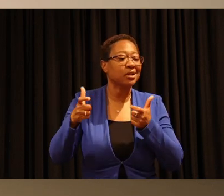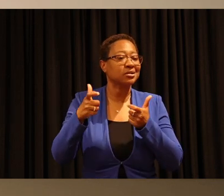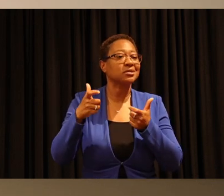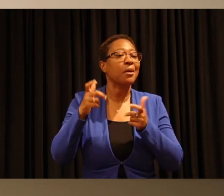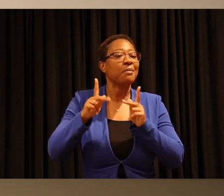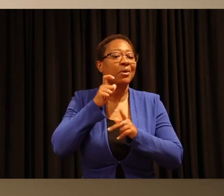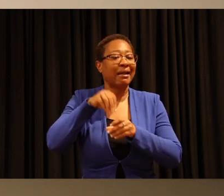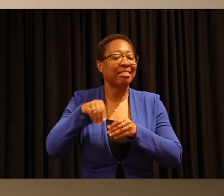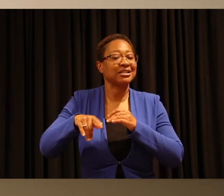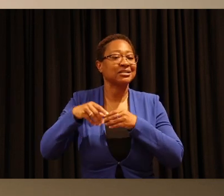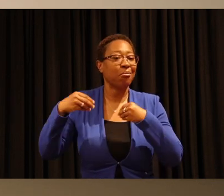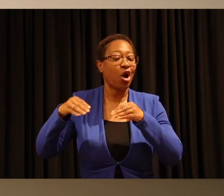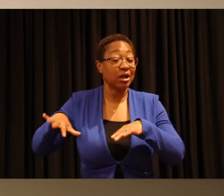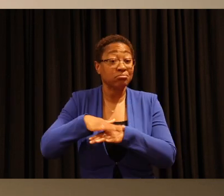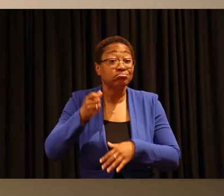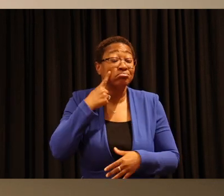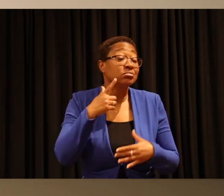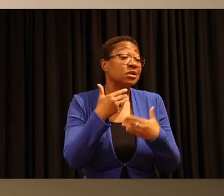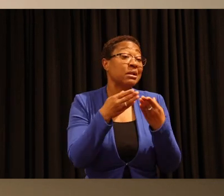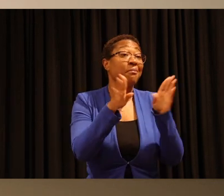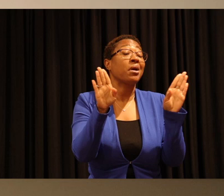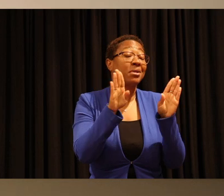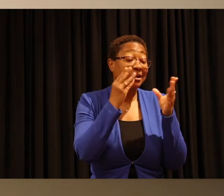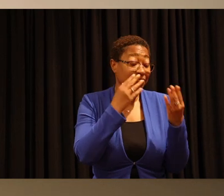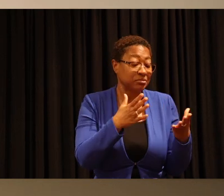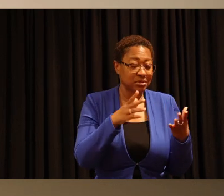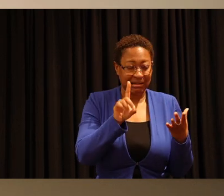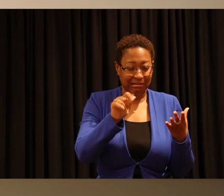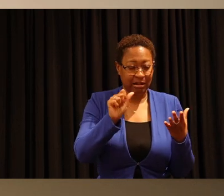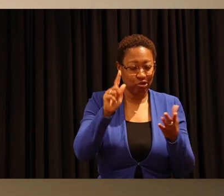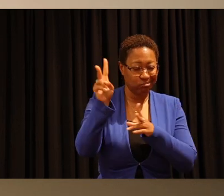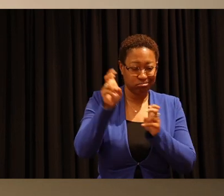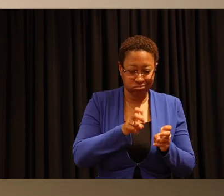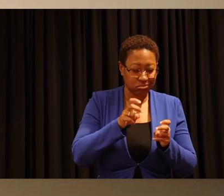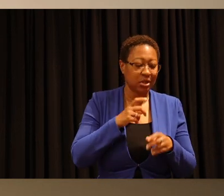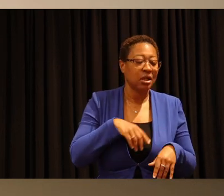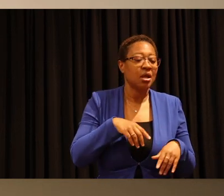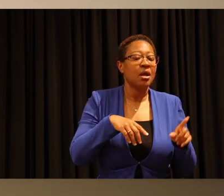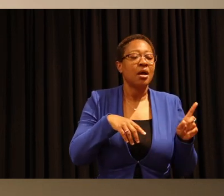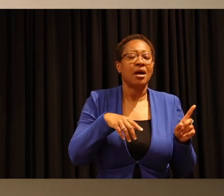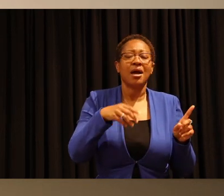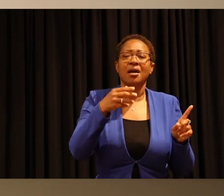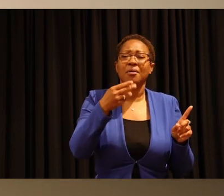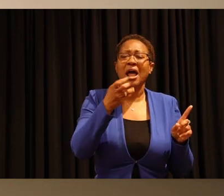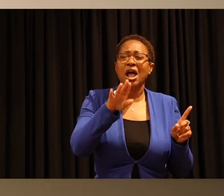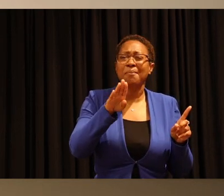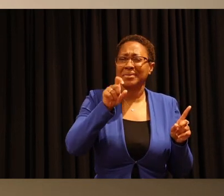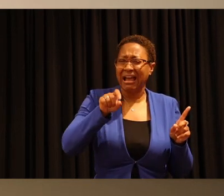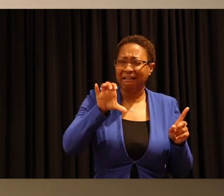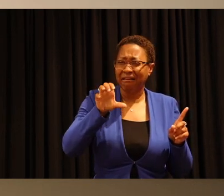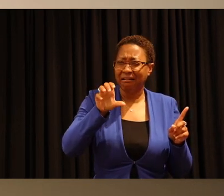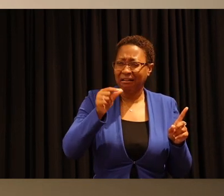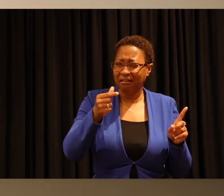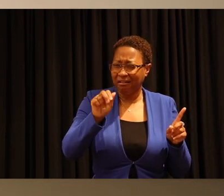market. So you can go, it's publicly available data, the Home Mortgage Disclosure Act, HMDA.gov, I think. You can pull for any